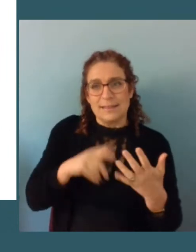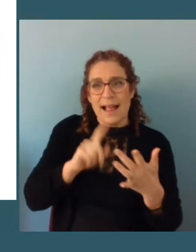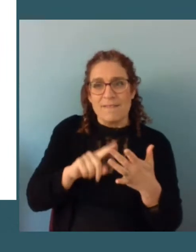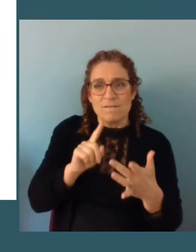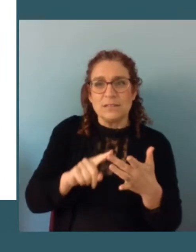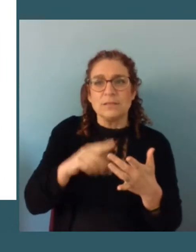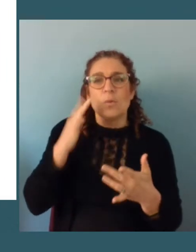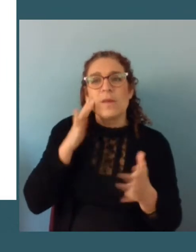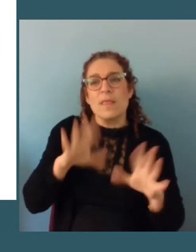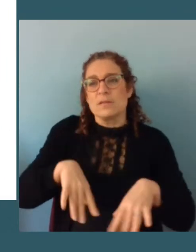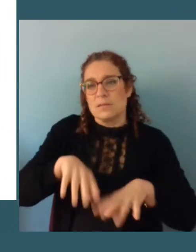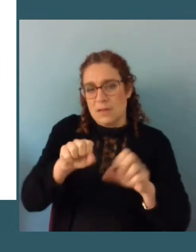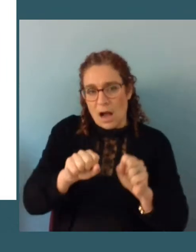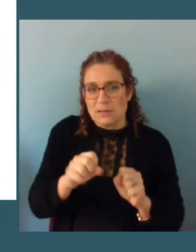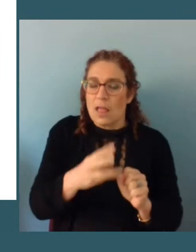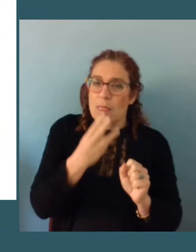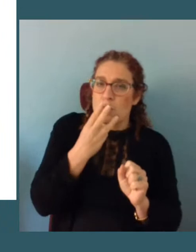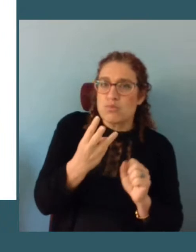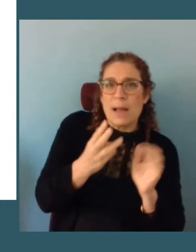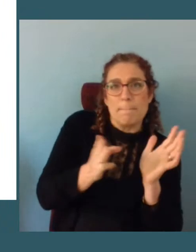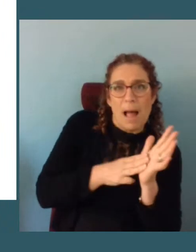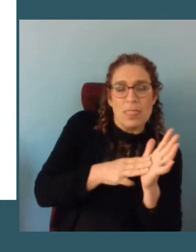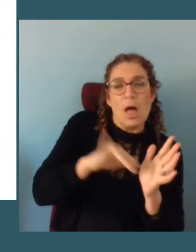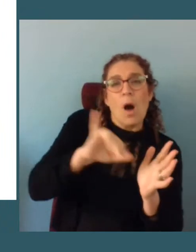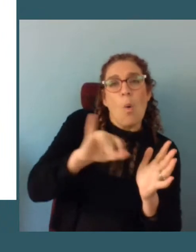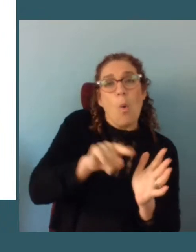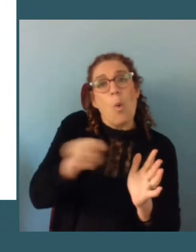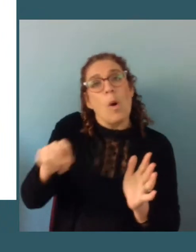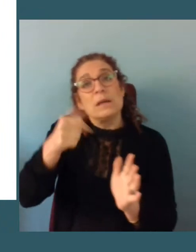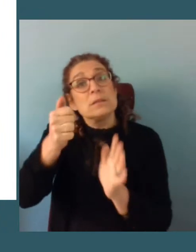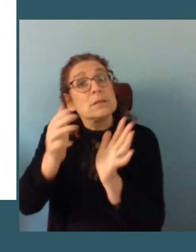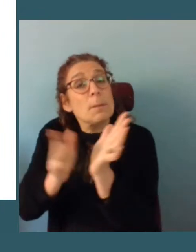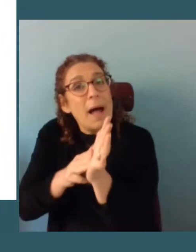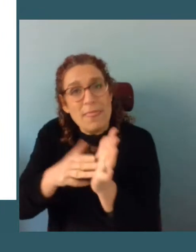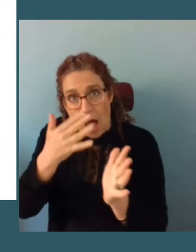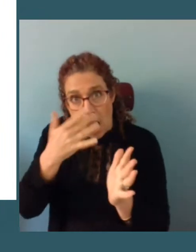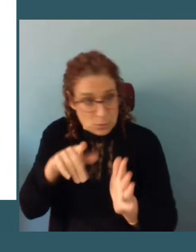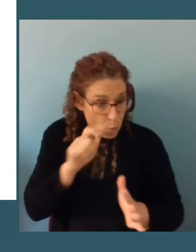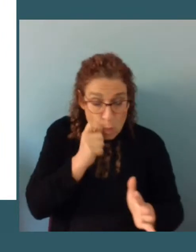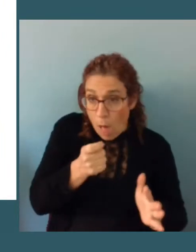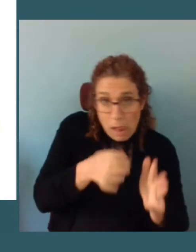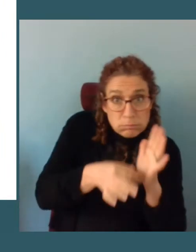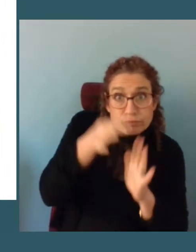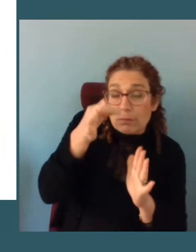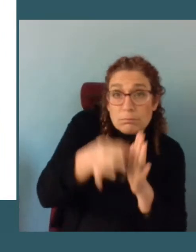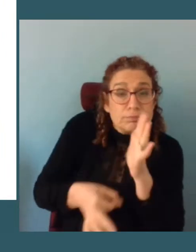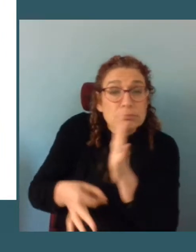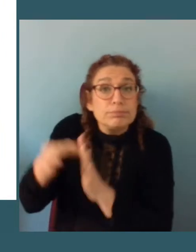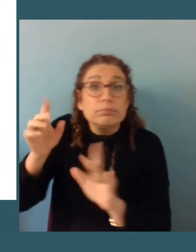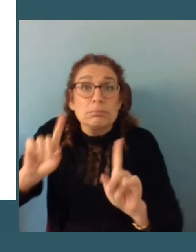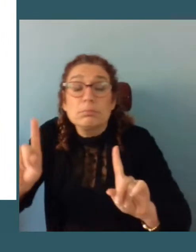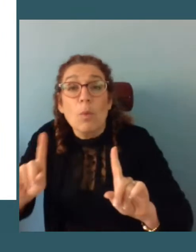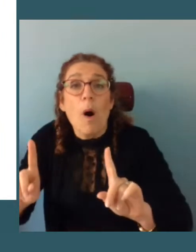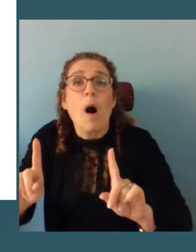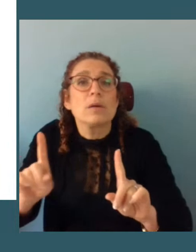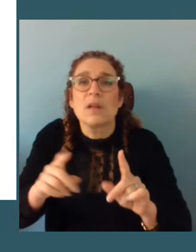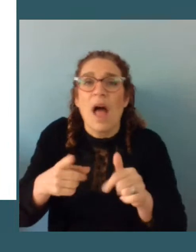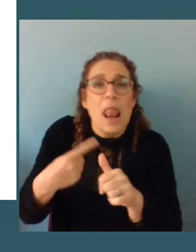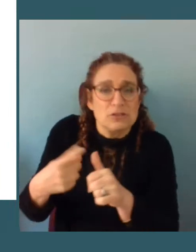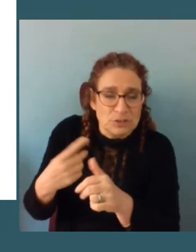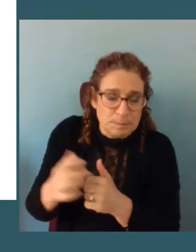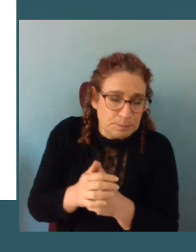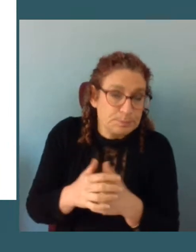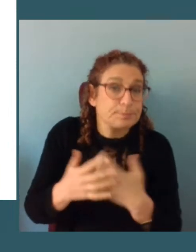to them introducing foods at 6 months of age, was looking at. And what they found